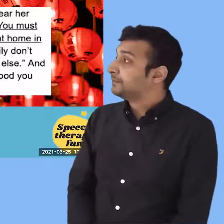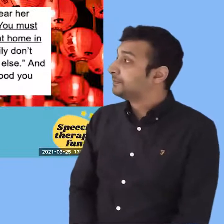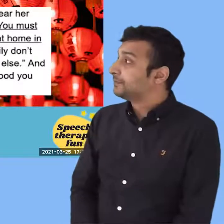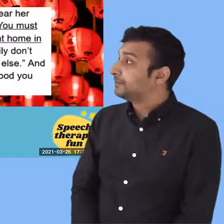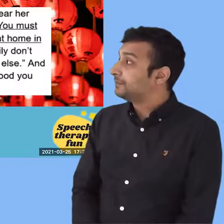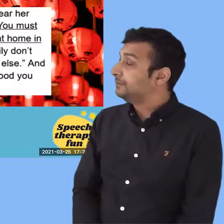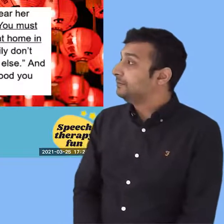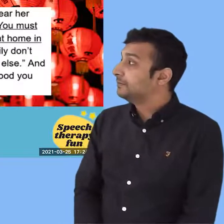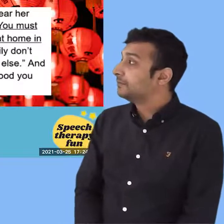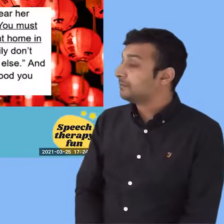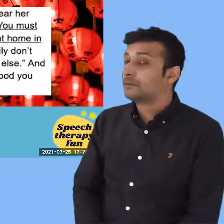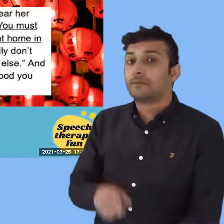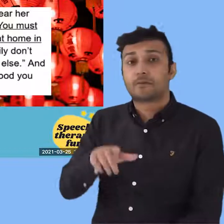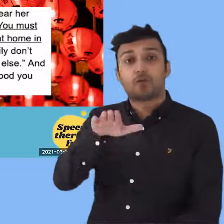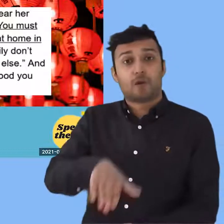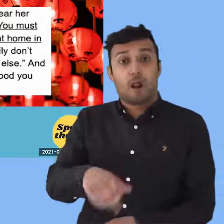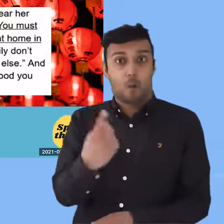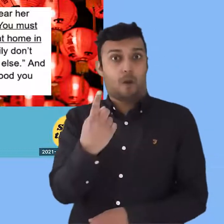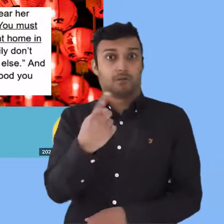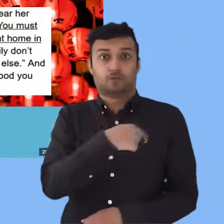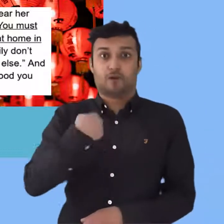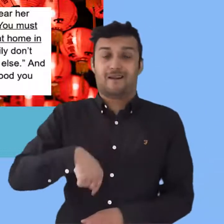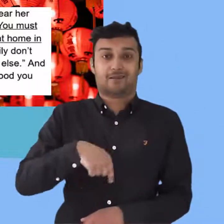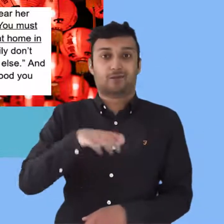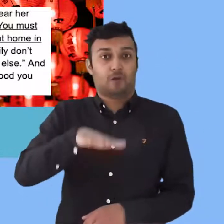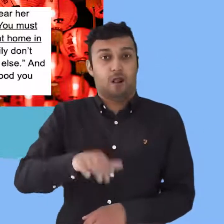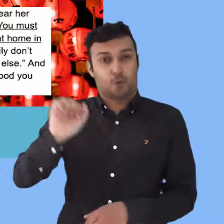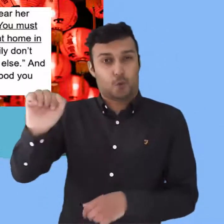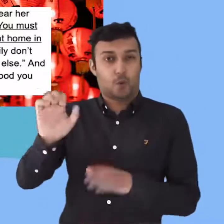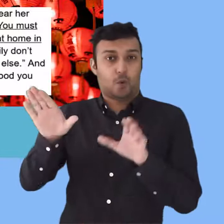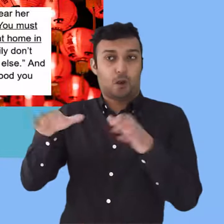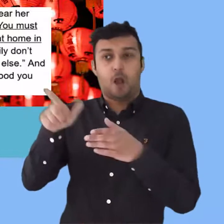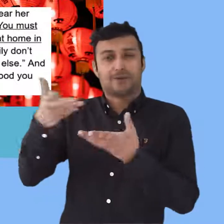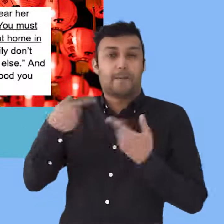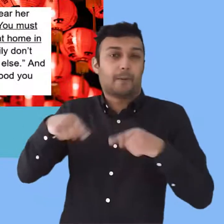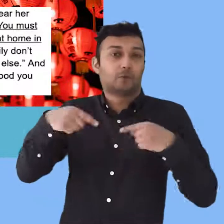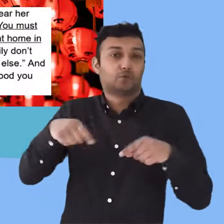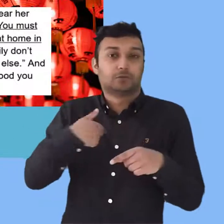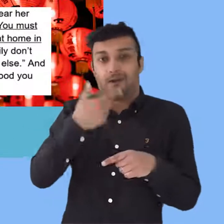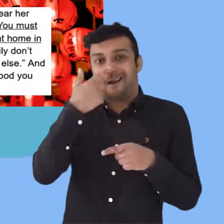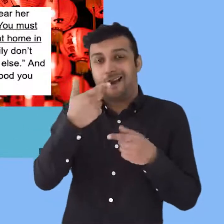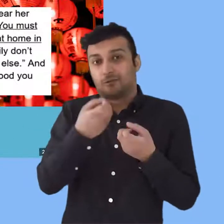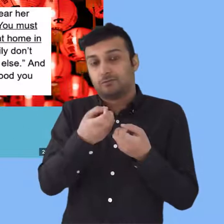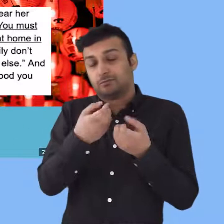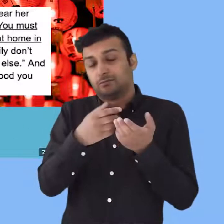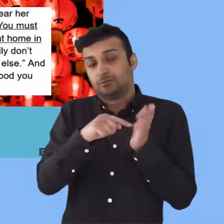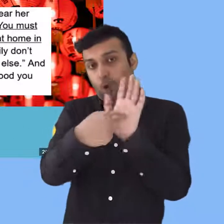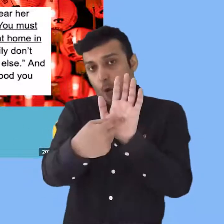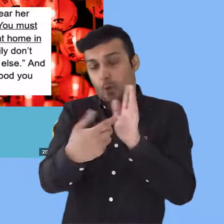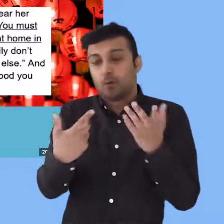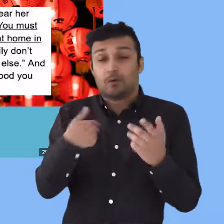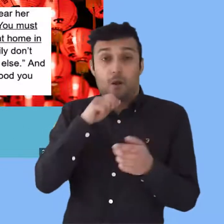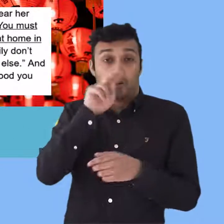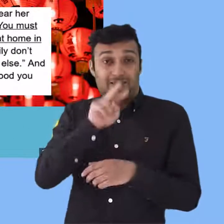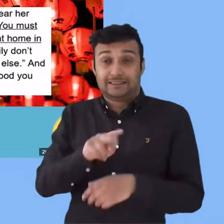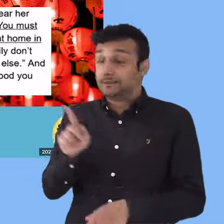child, this child is the only Chinese child in her reception class, and I've been given permission to share this and the other examples I'm going to give. So I'm just going to